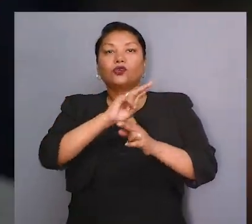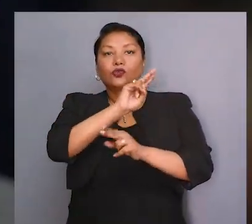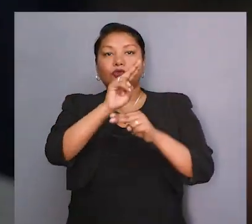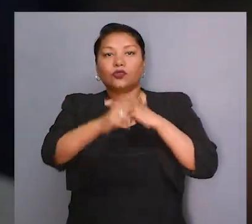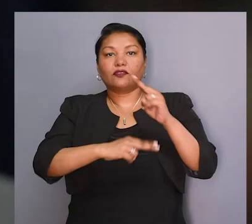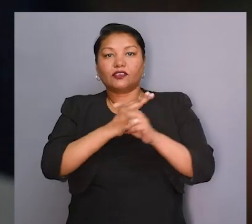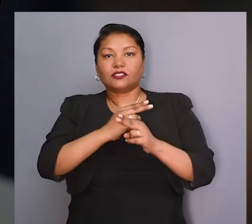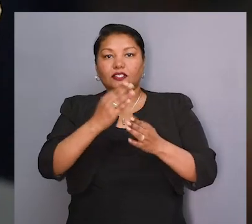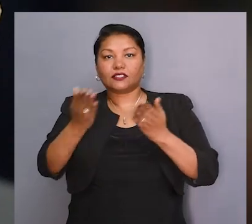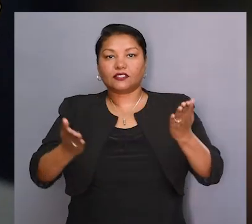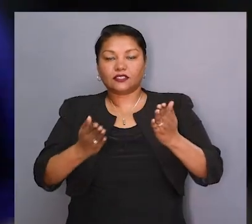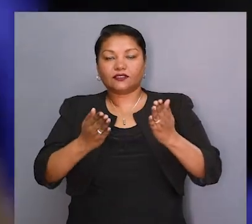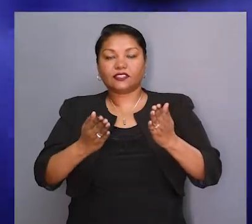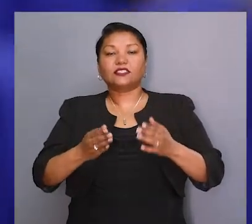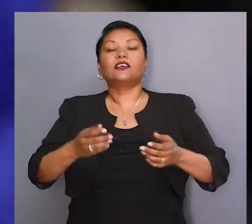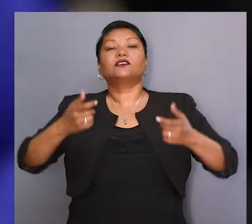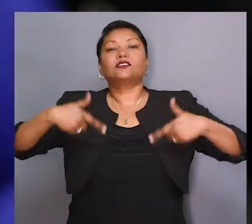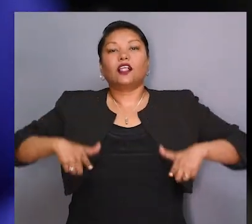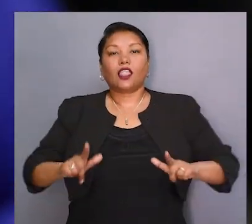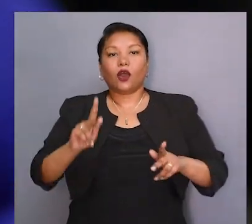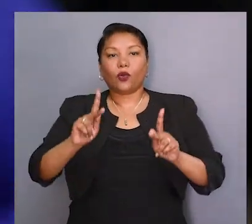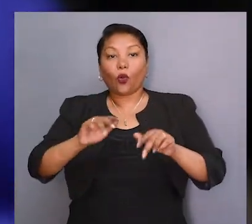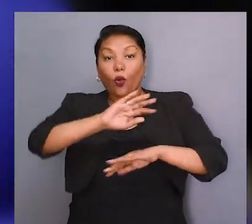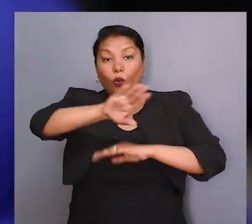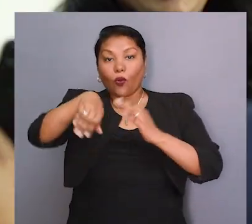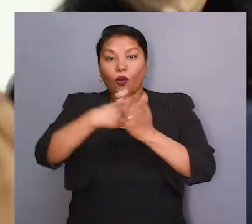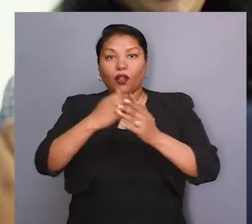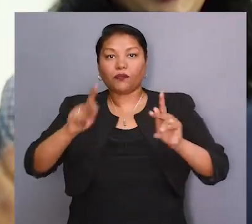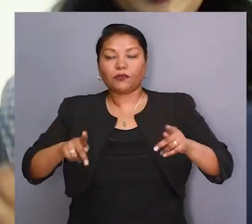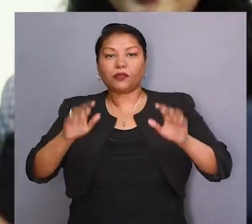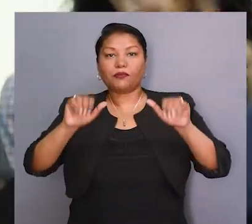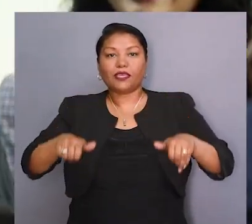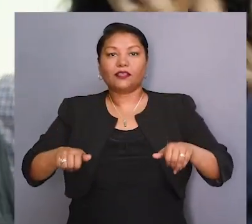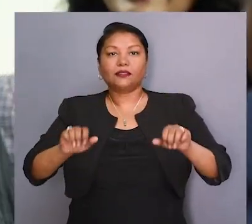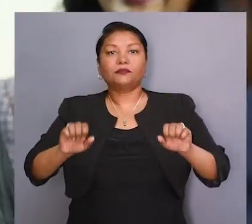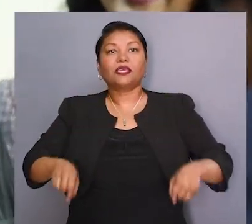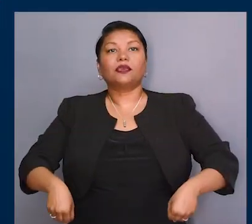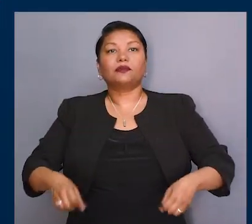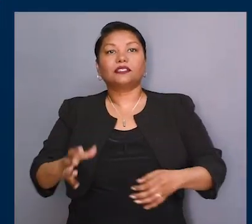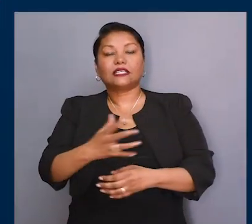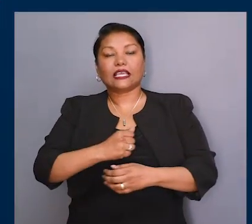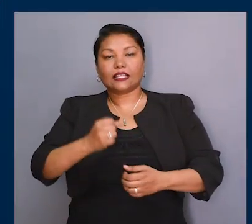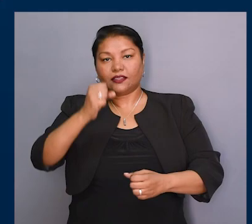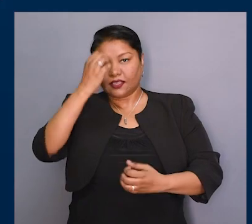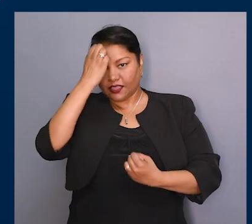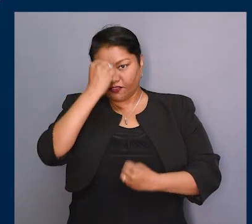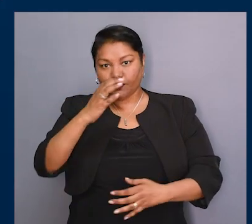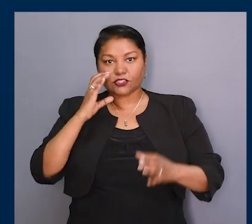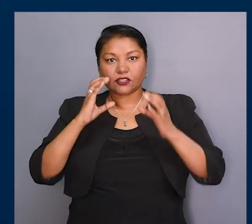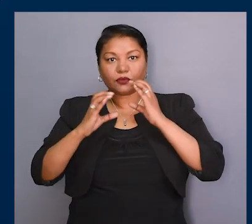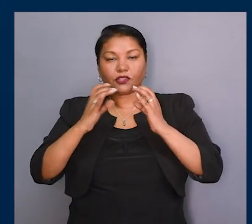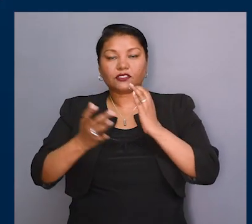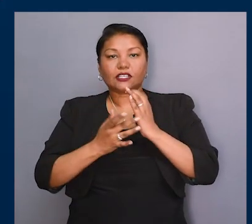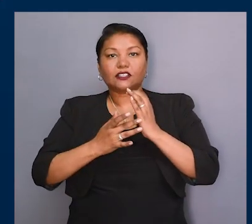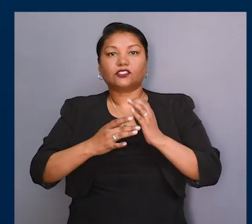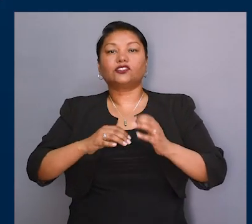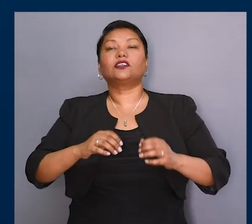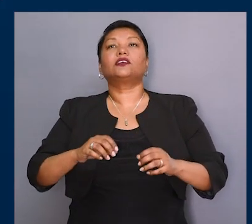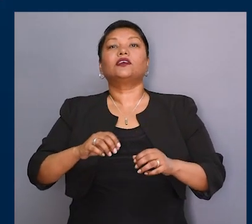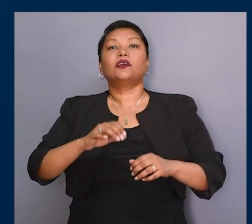available to everyone at an affordable price. Universal service is informed by three principles: